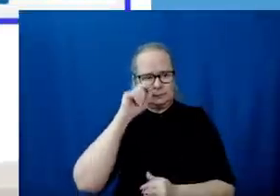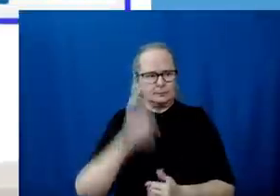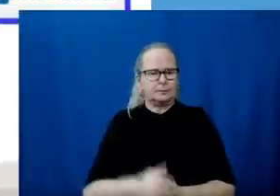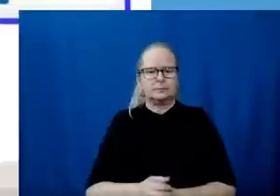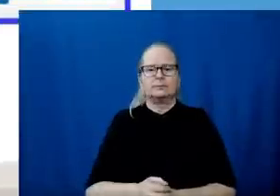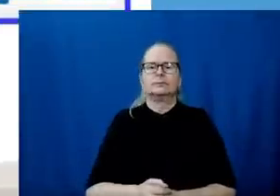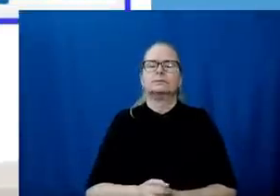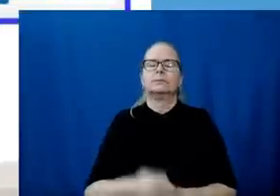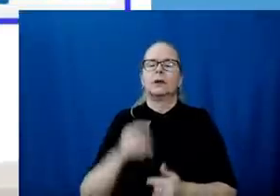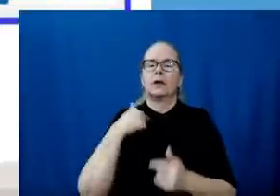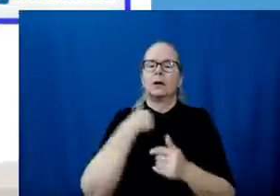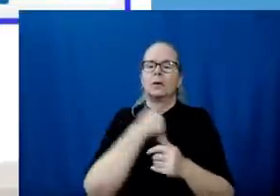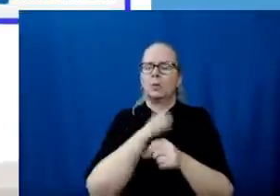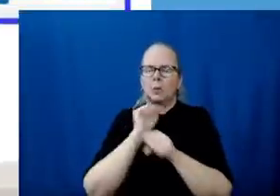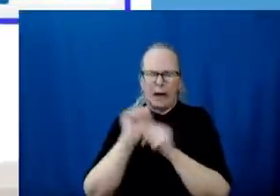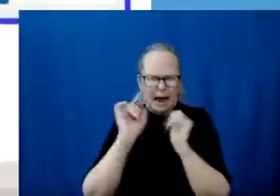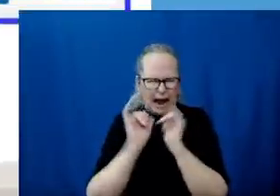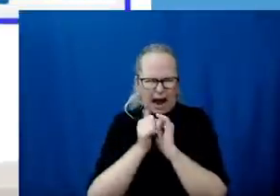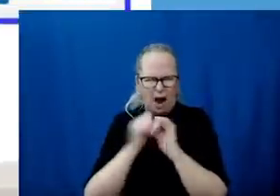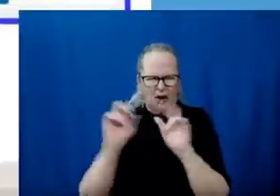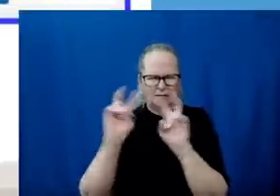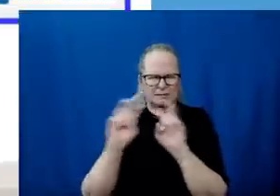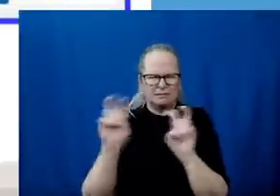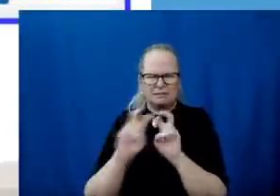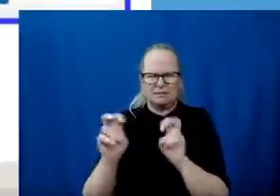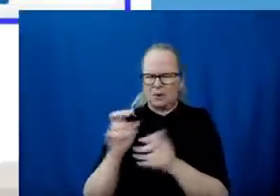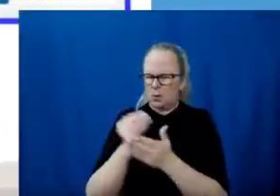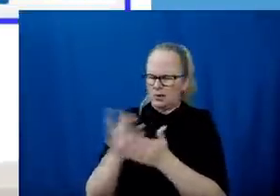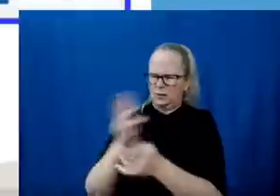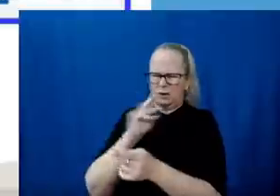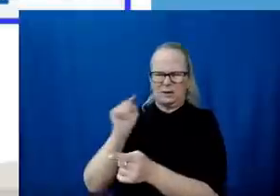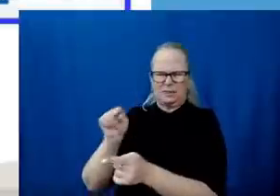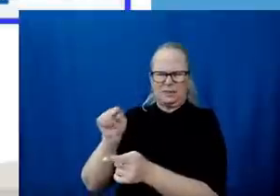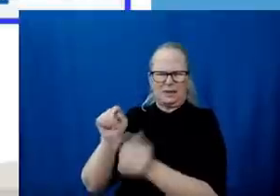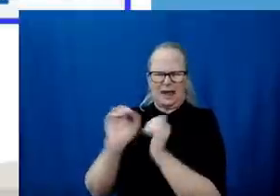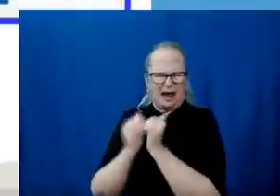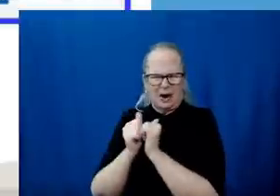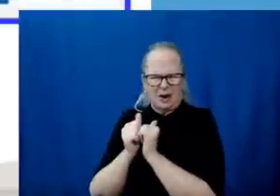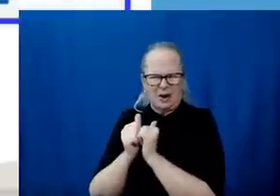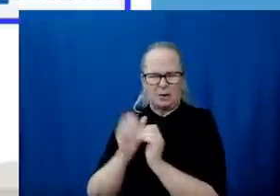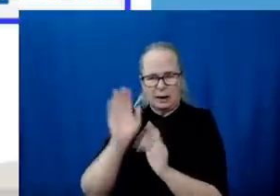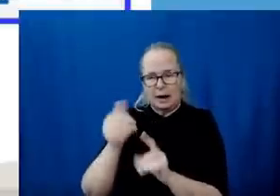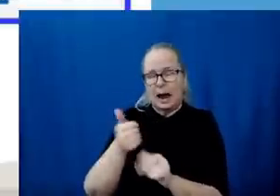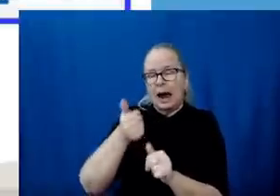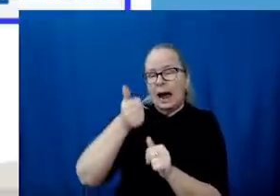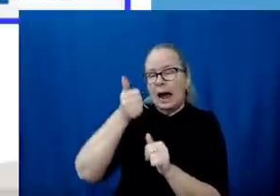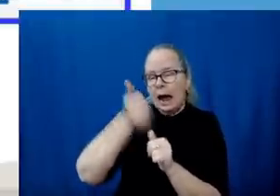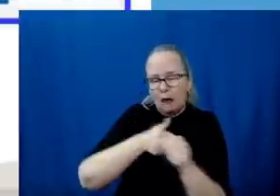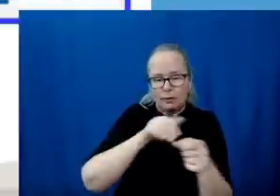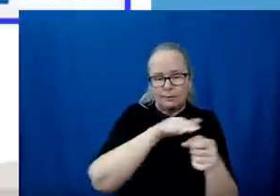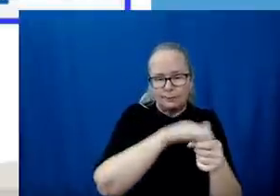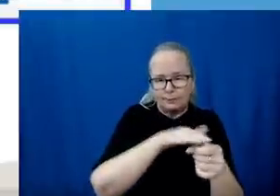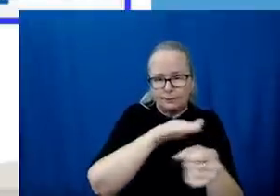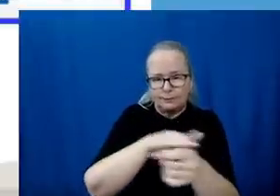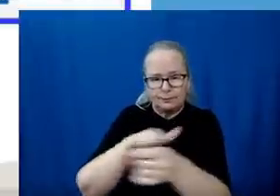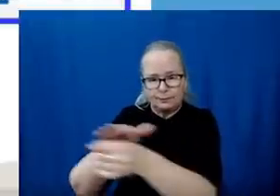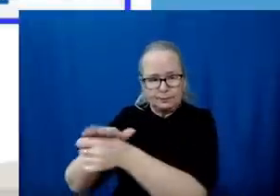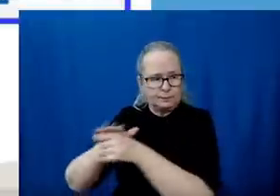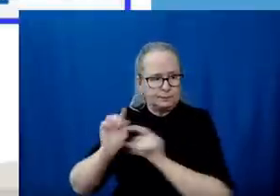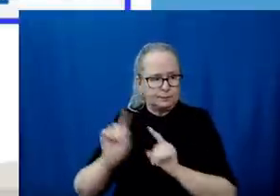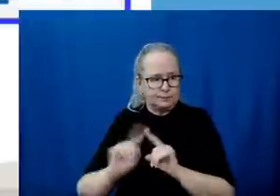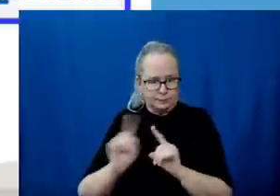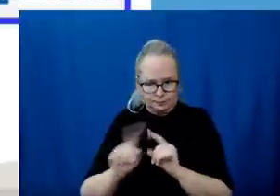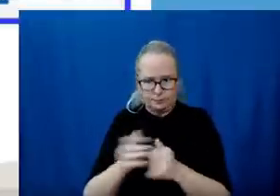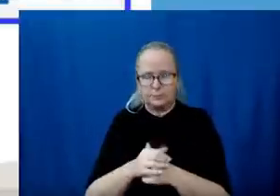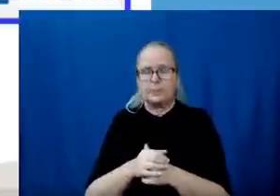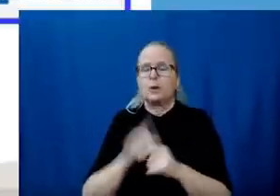Here's a quick workflow of how we do the wastewater analysis in Calgary. It's a little bit different in every other